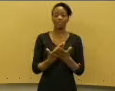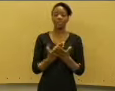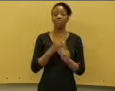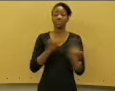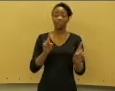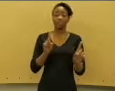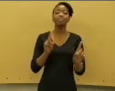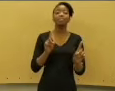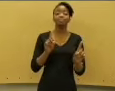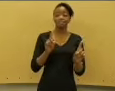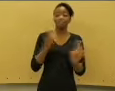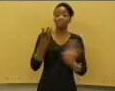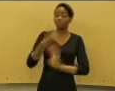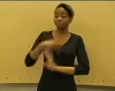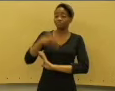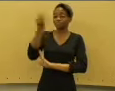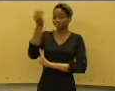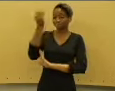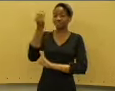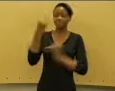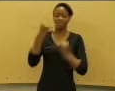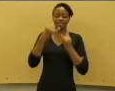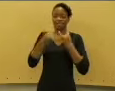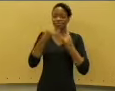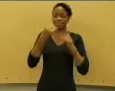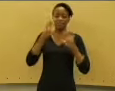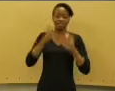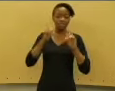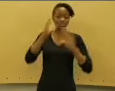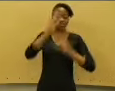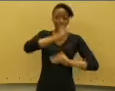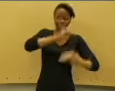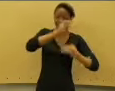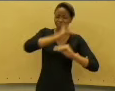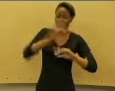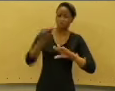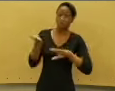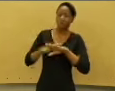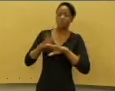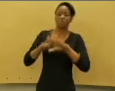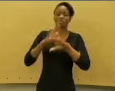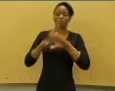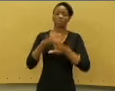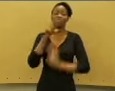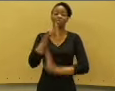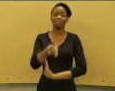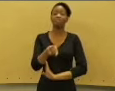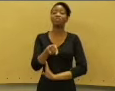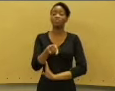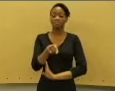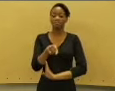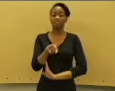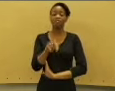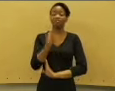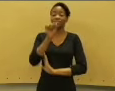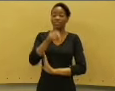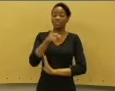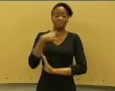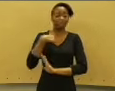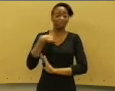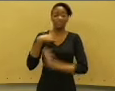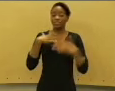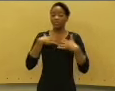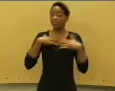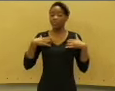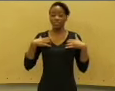adults need a lot of sex education. Adults need a lot of basic sex education. And it worries me about how much and